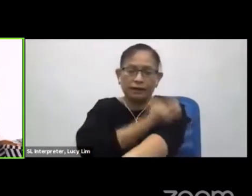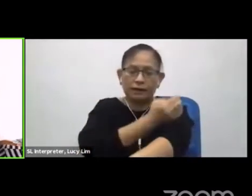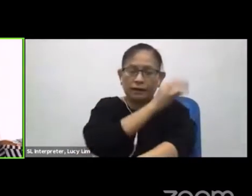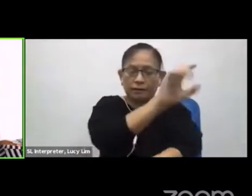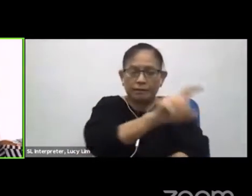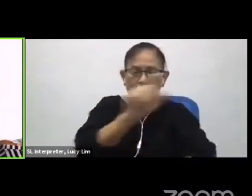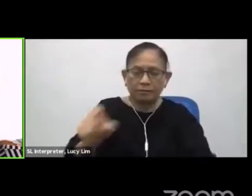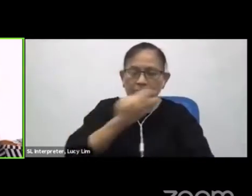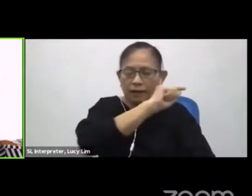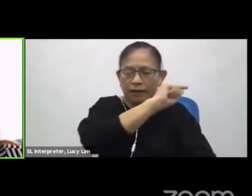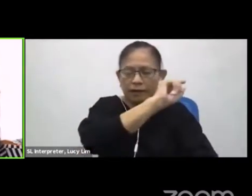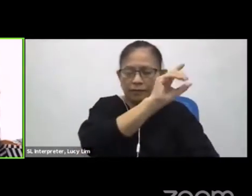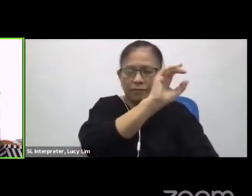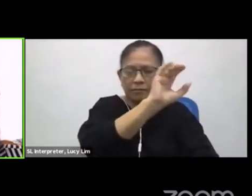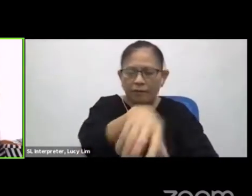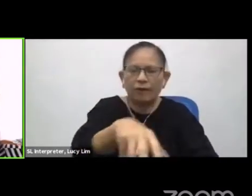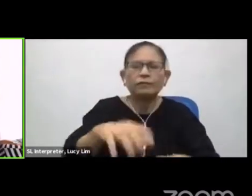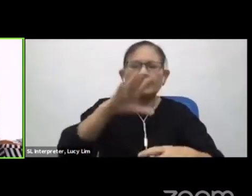UN has addressed